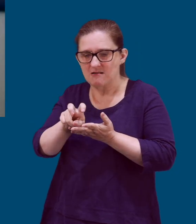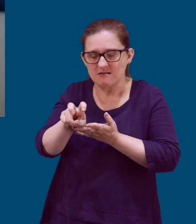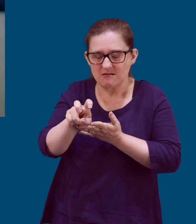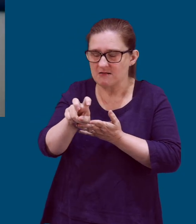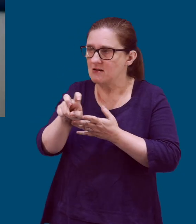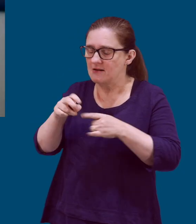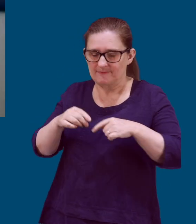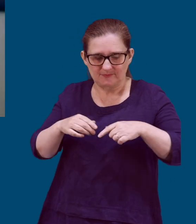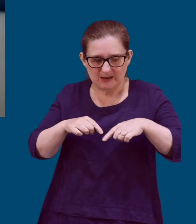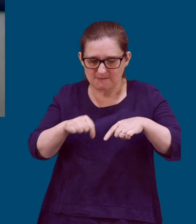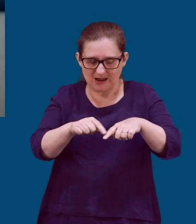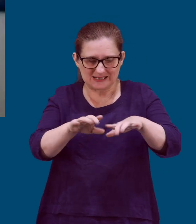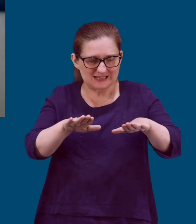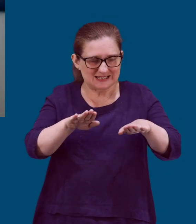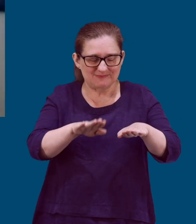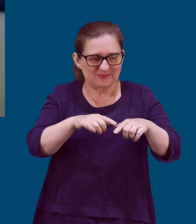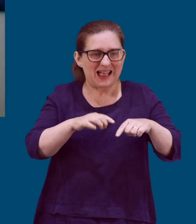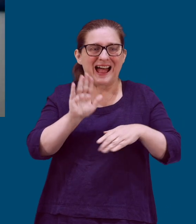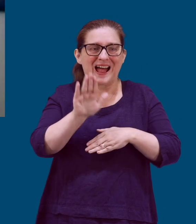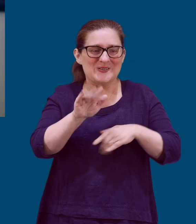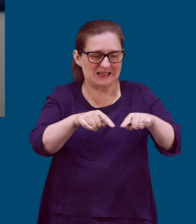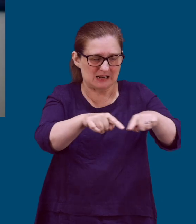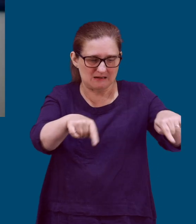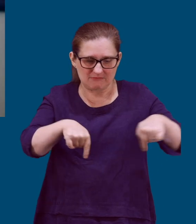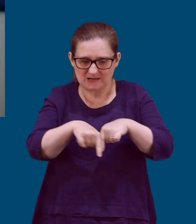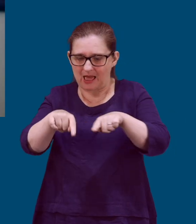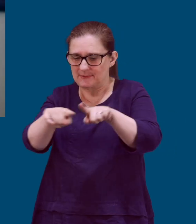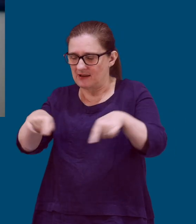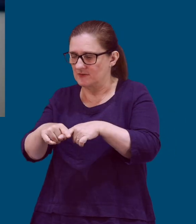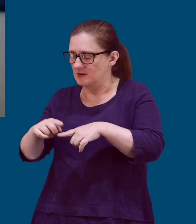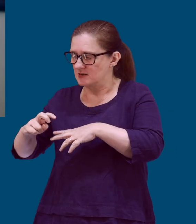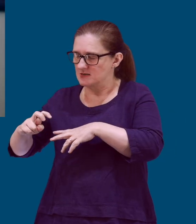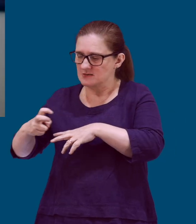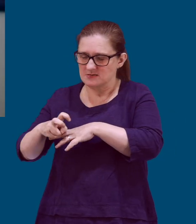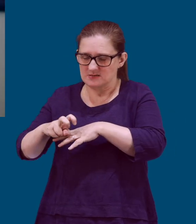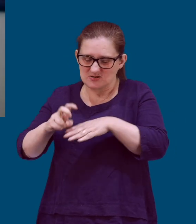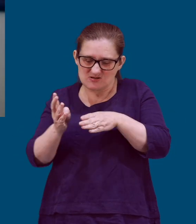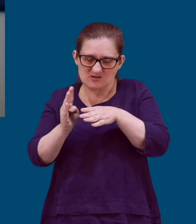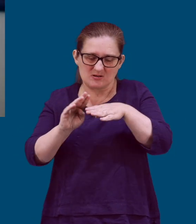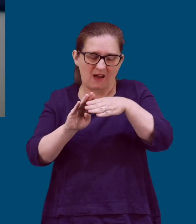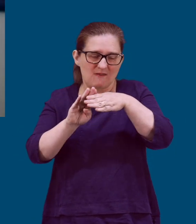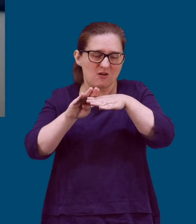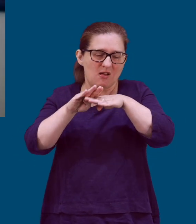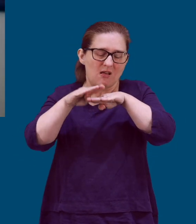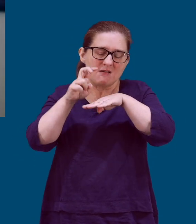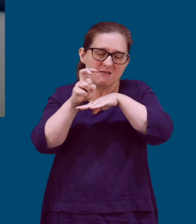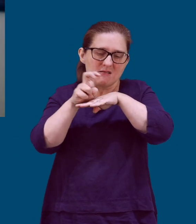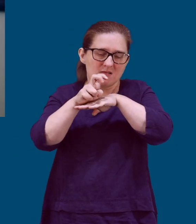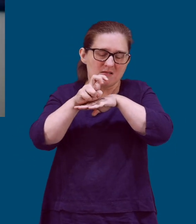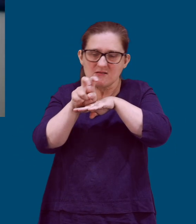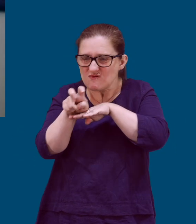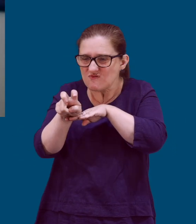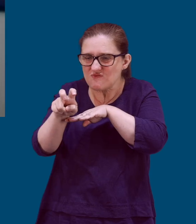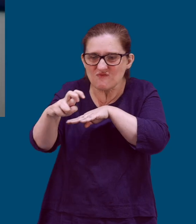my balcony paving slabs. I watch slugs squeeze and speed themselves into the gap and whiz along the